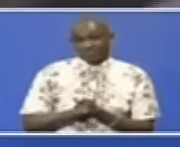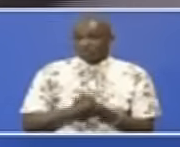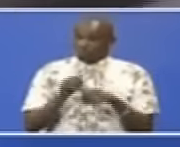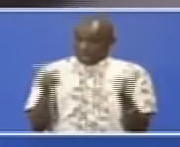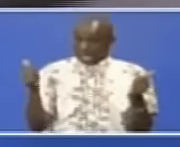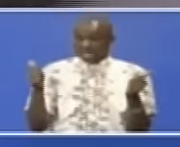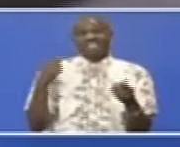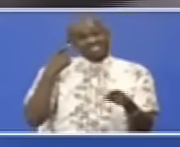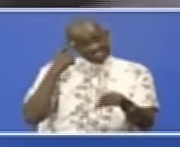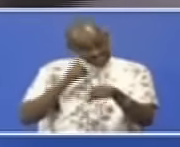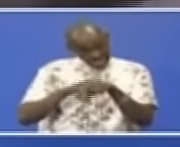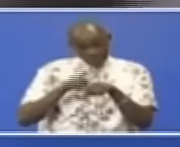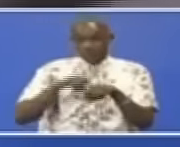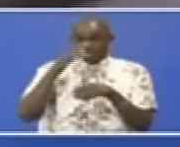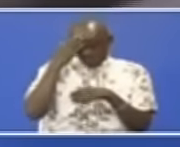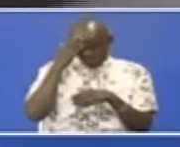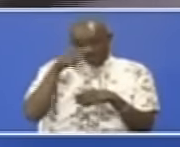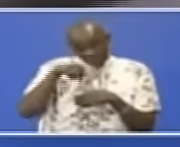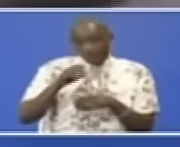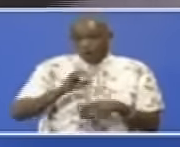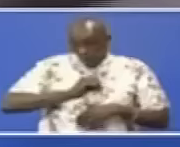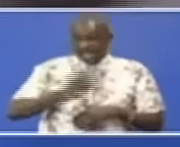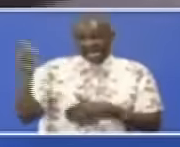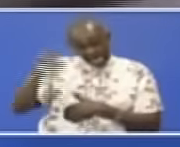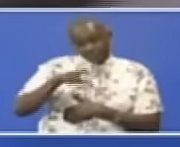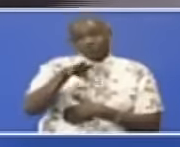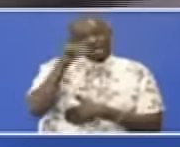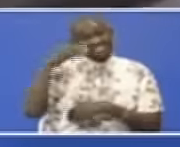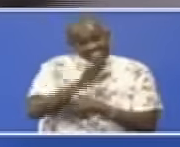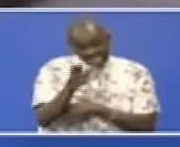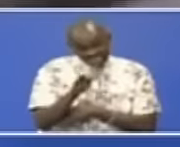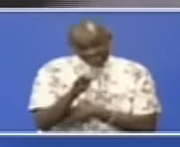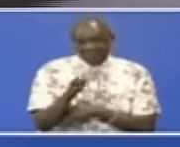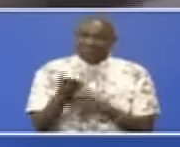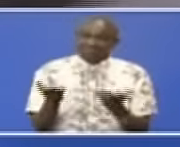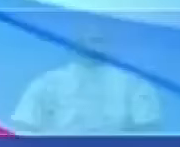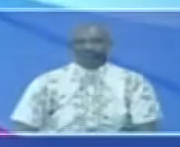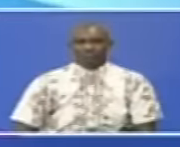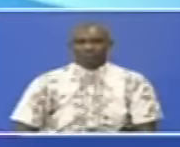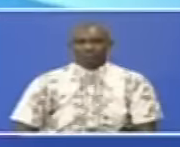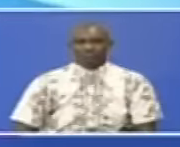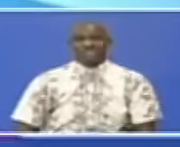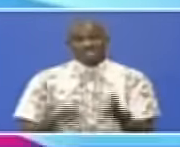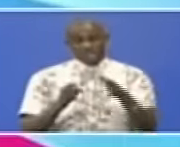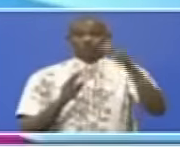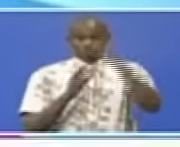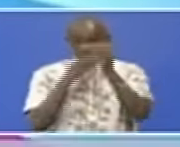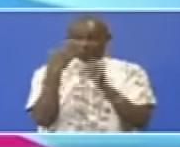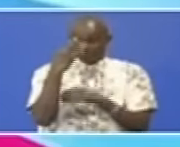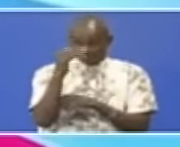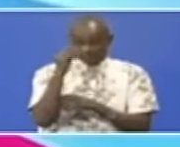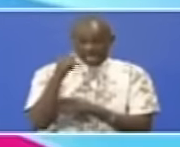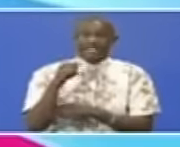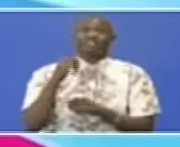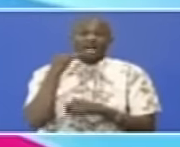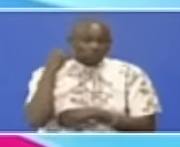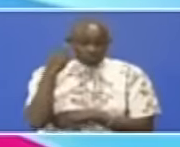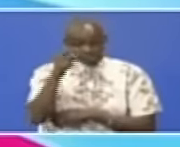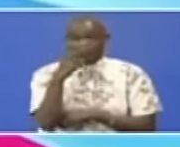Well, until its owner comes back for it. Murimi Mwangi, KTN News. Top Rai Nakuru are the champions